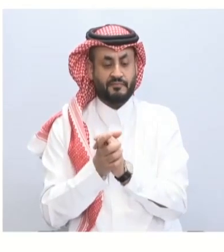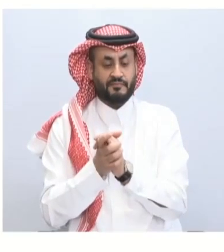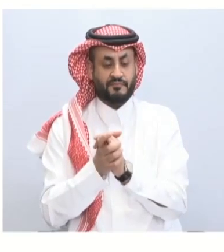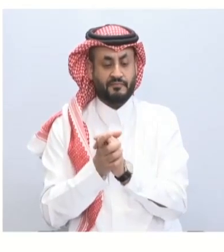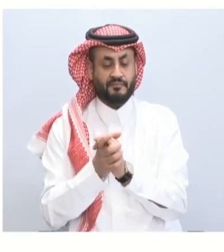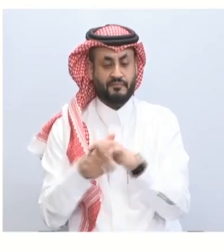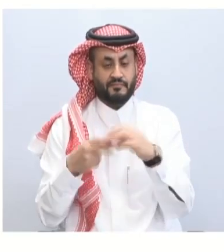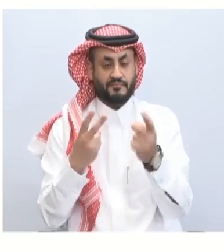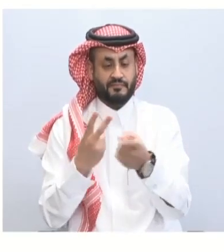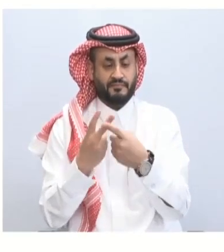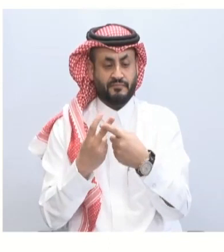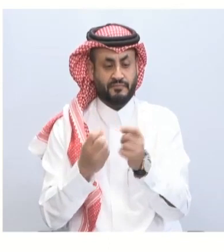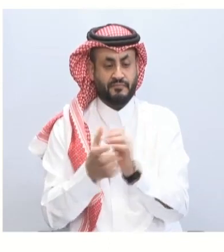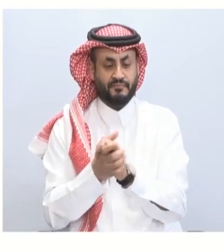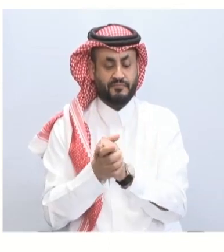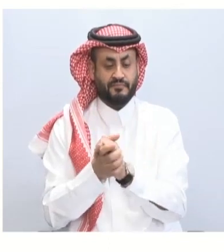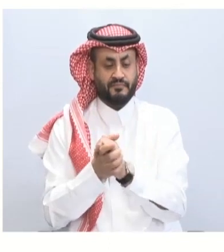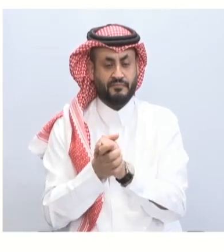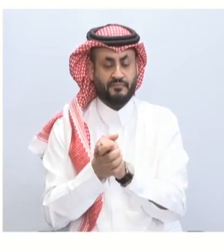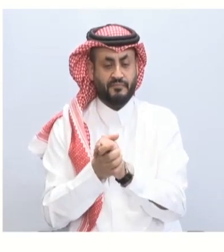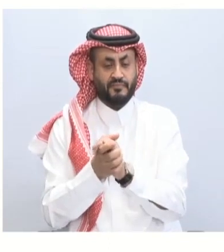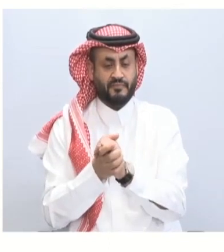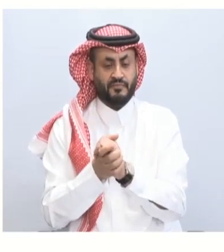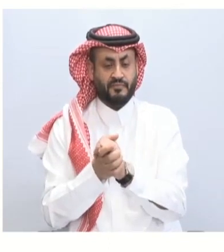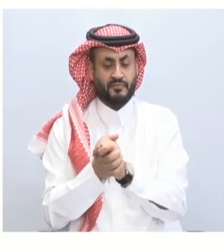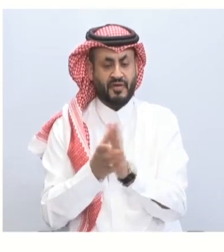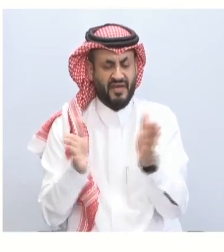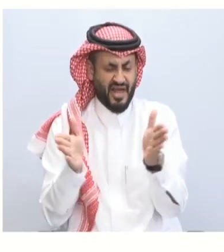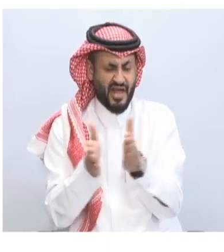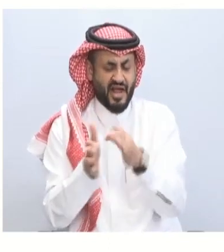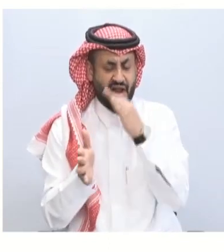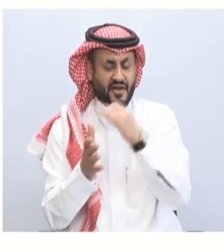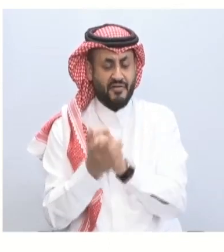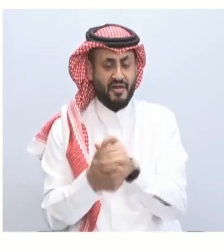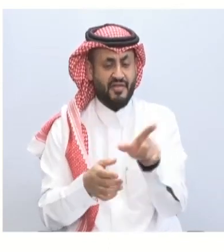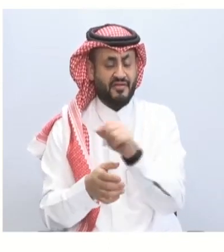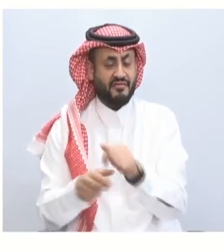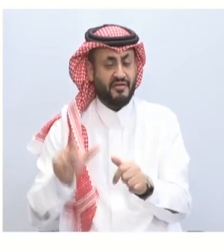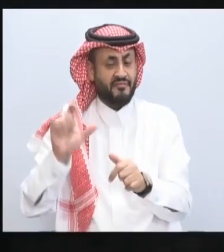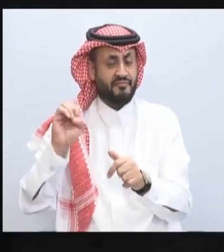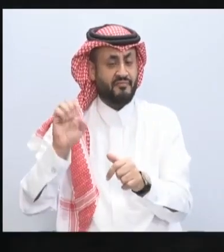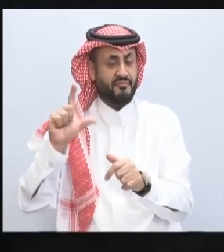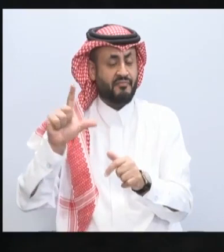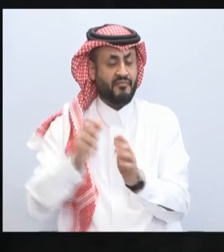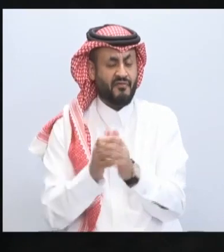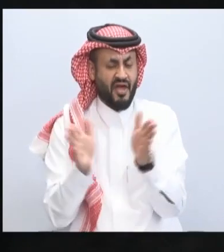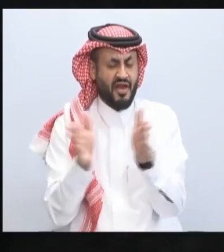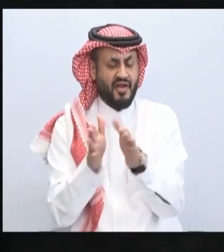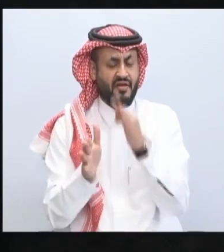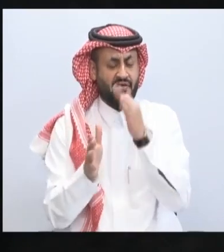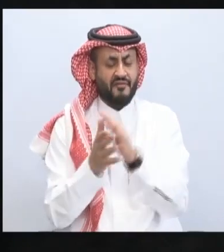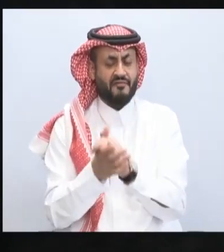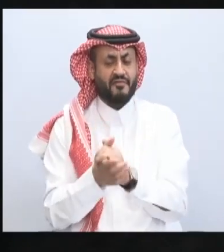The second word that we have here, abbreviated language, is sometimes we have some words that are shortened, or we can